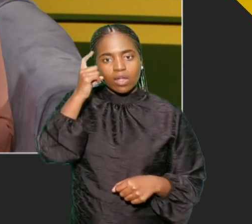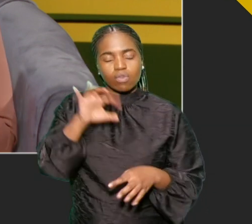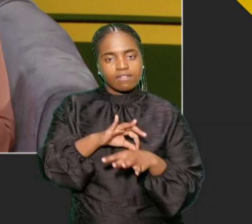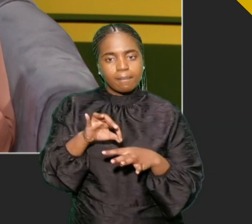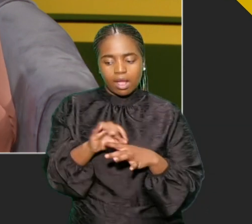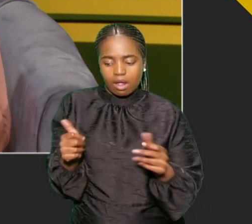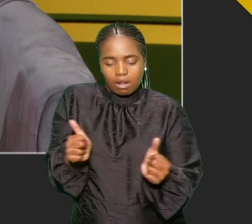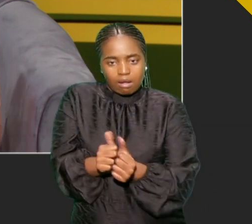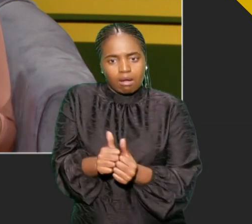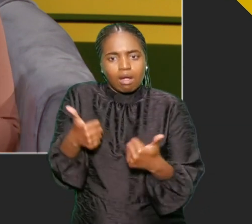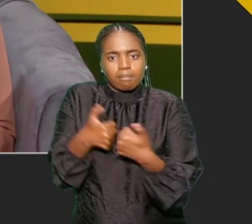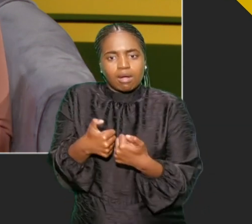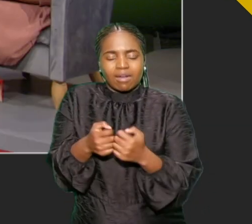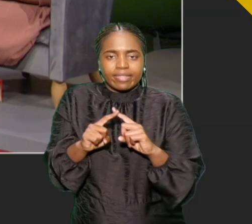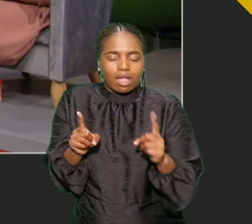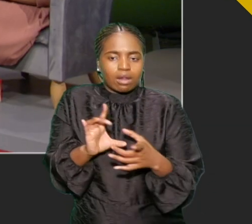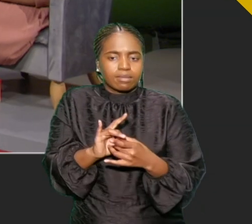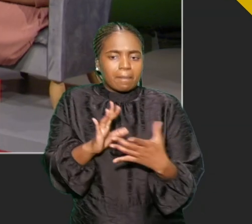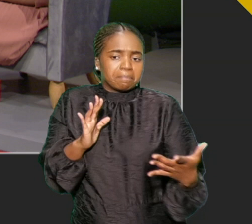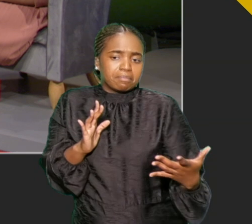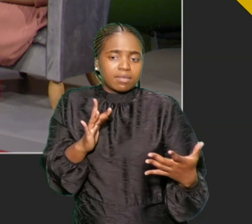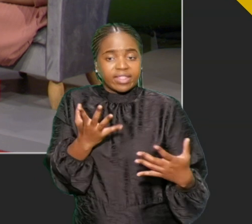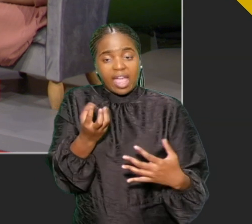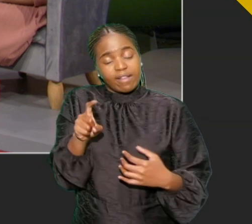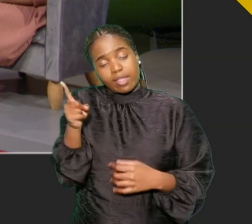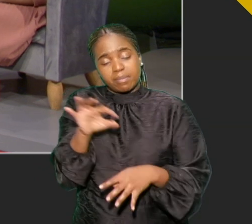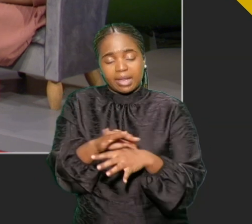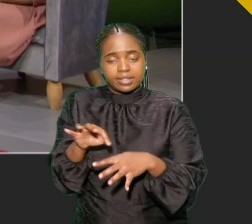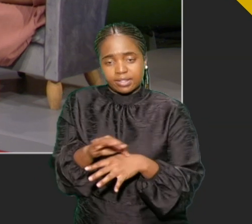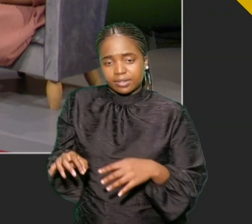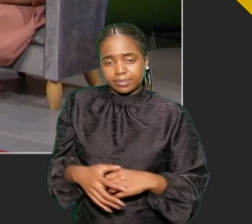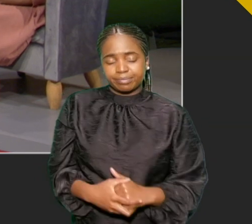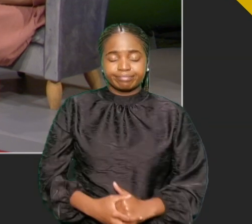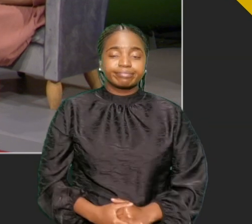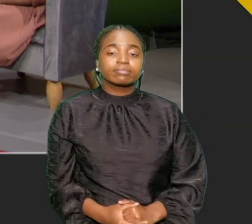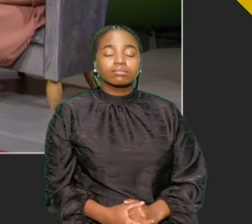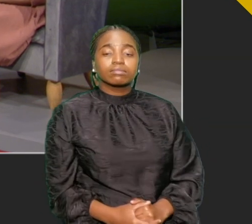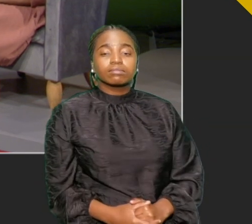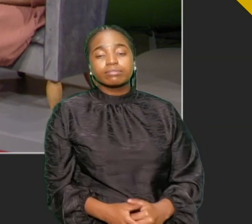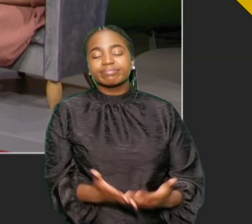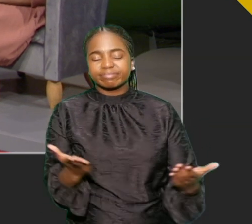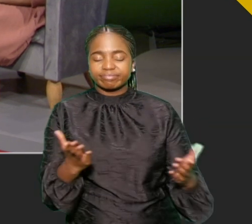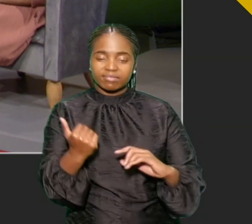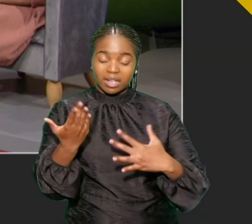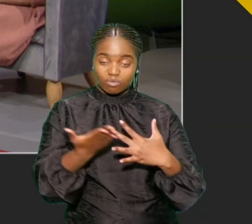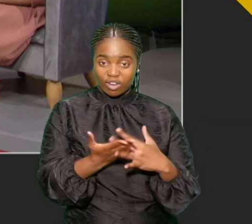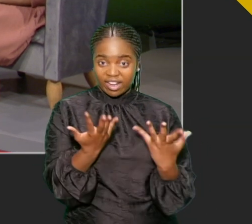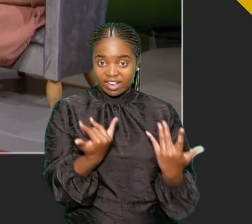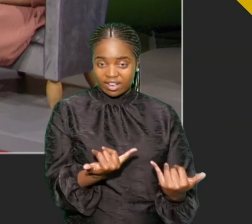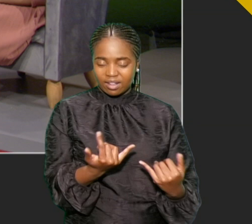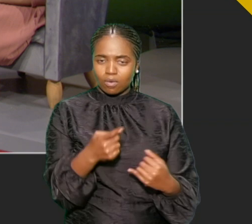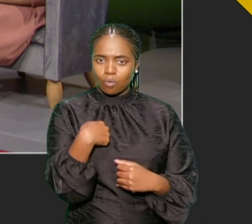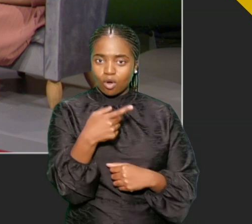planned. Only to find out that, you know, there are other plans for you. Kanjalo ke nathina sokuthatha a break. Besathatha a break